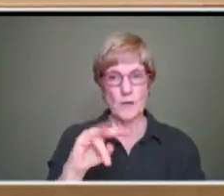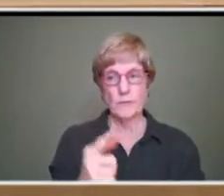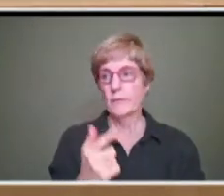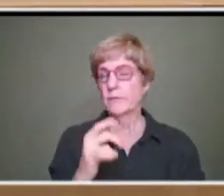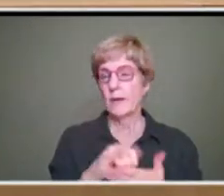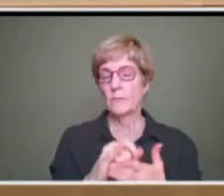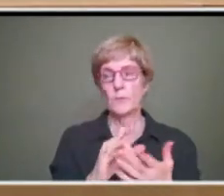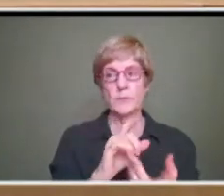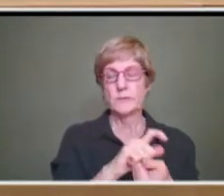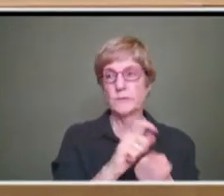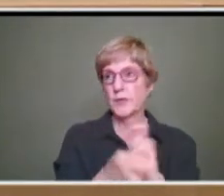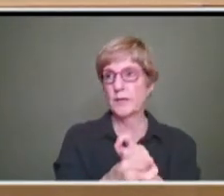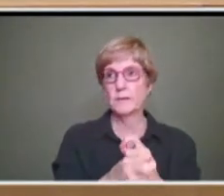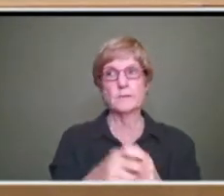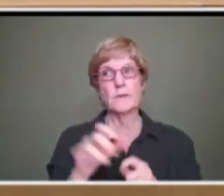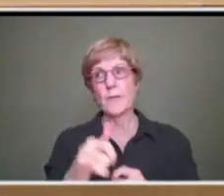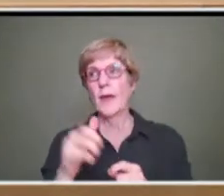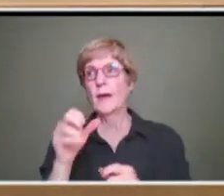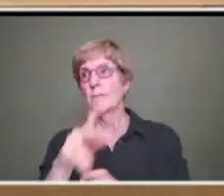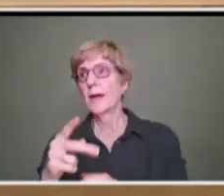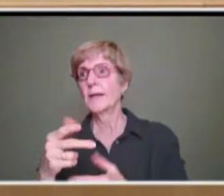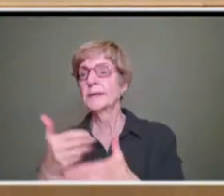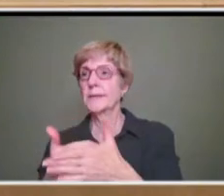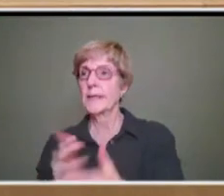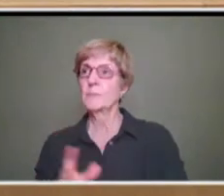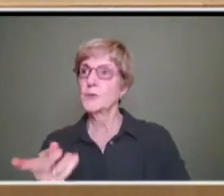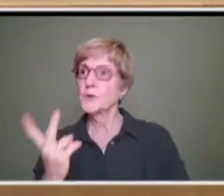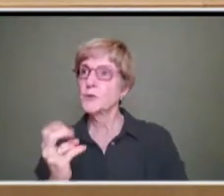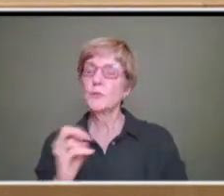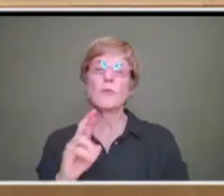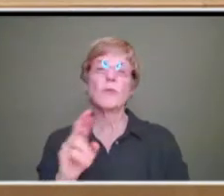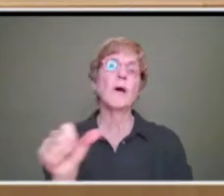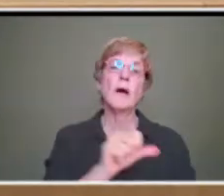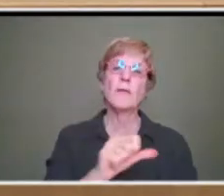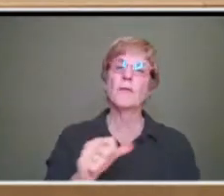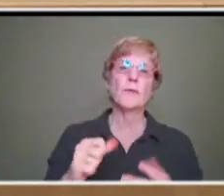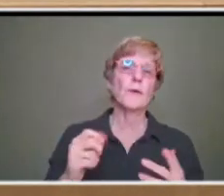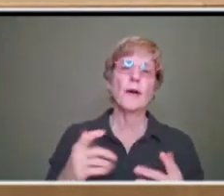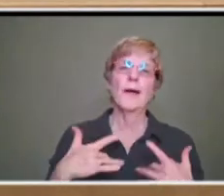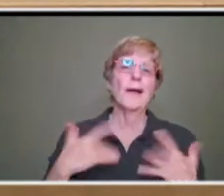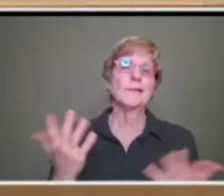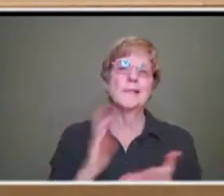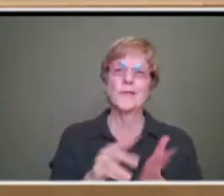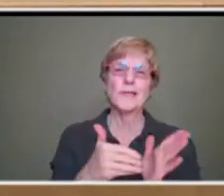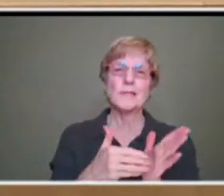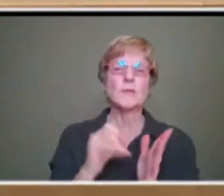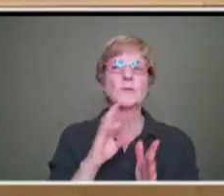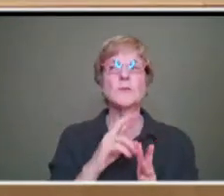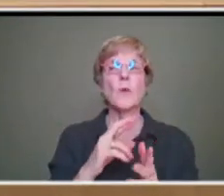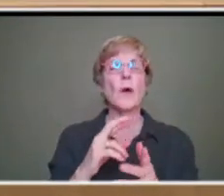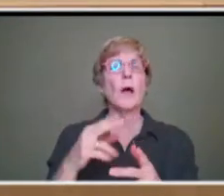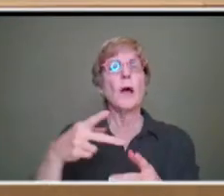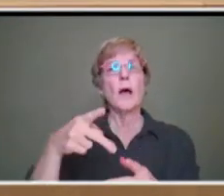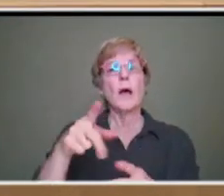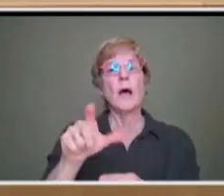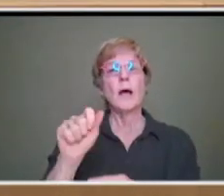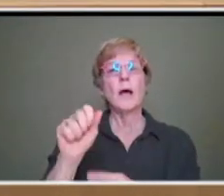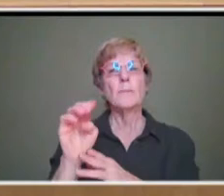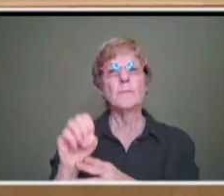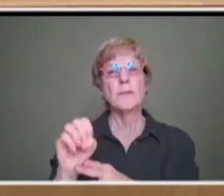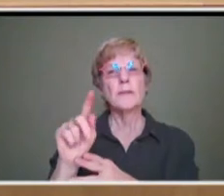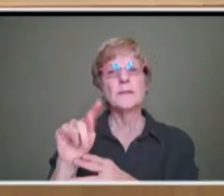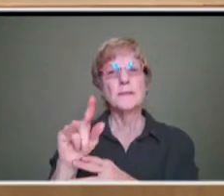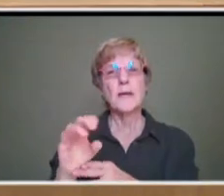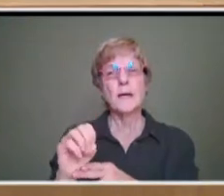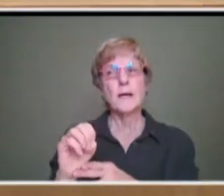that District back to Neighborhood 2 or another Activity Center depending on what they were proposing so the place types are are you know set there